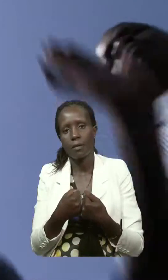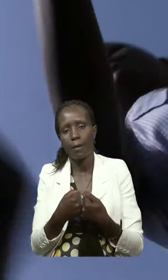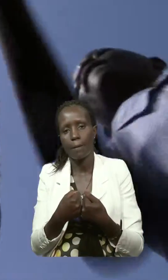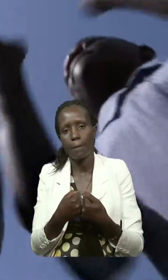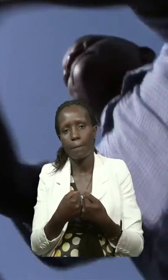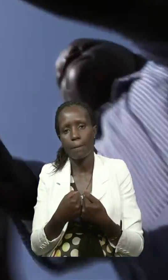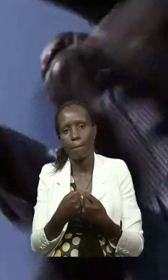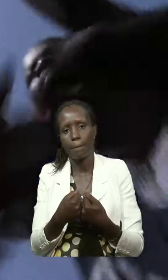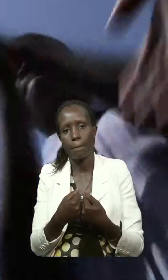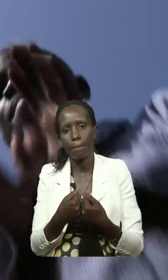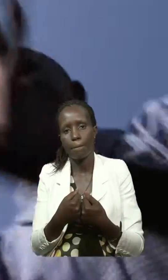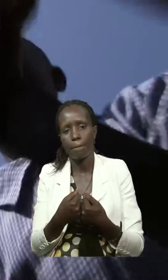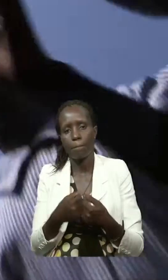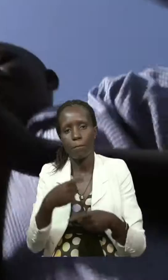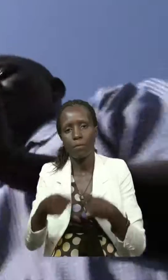this?